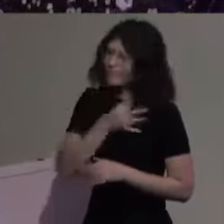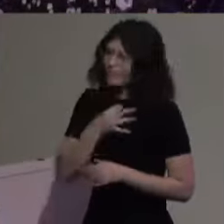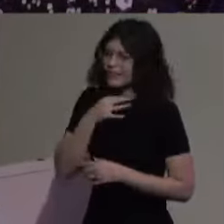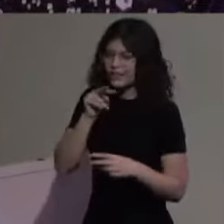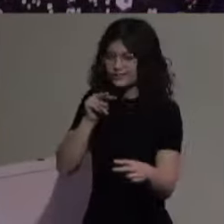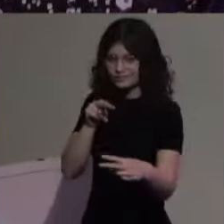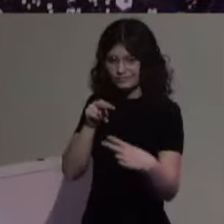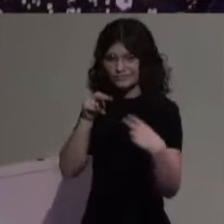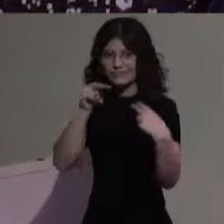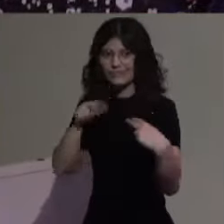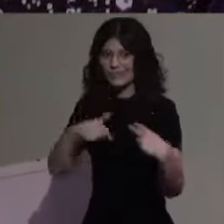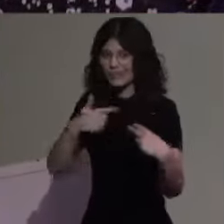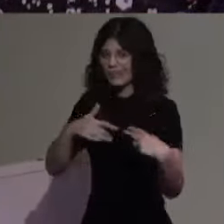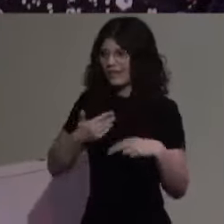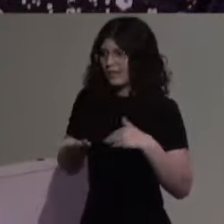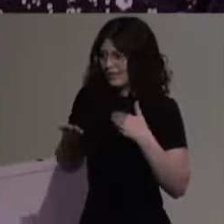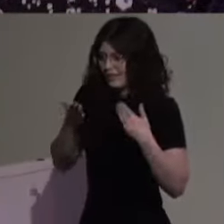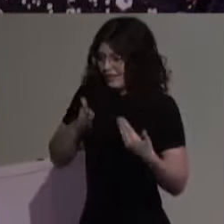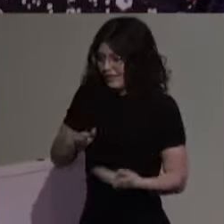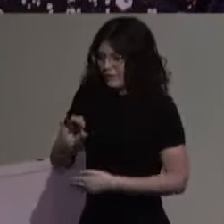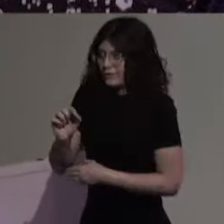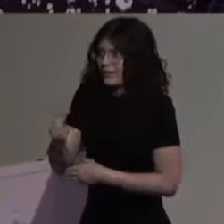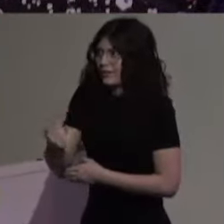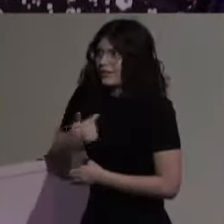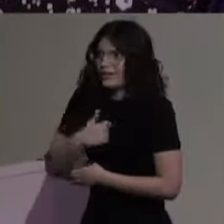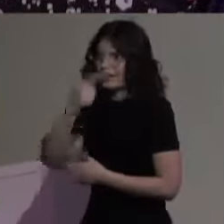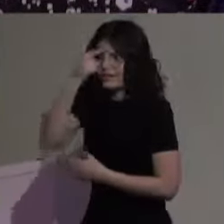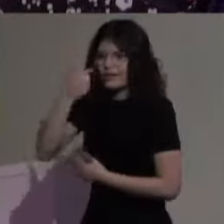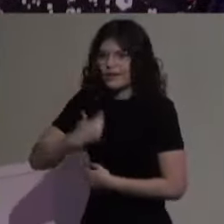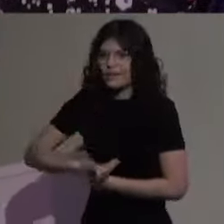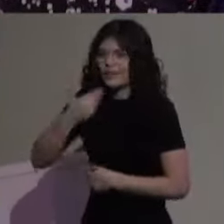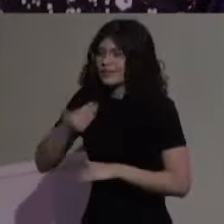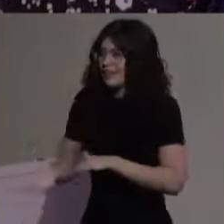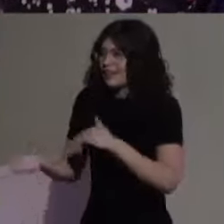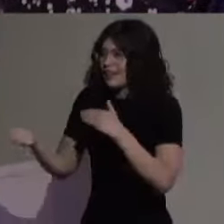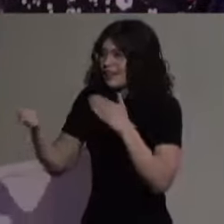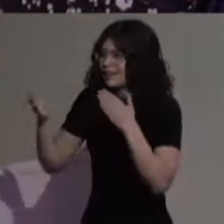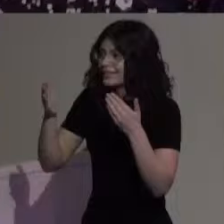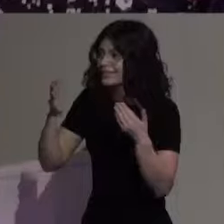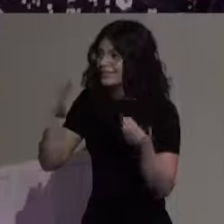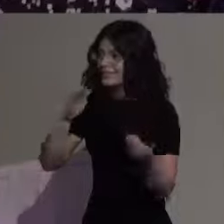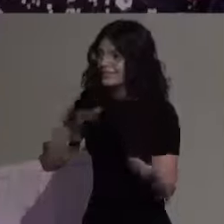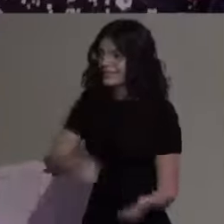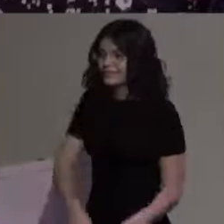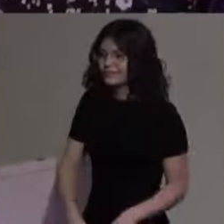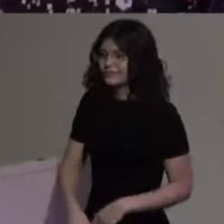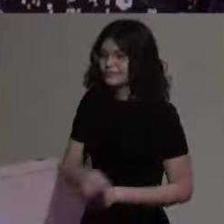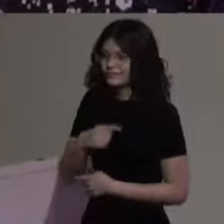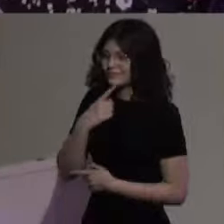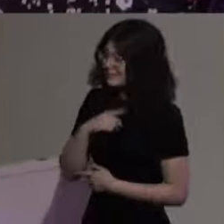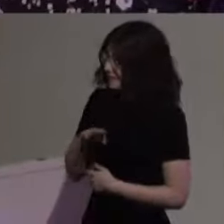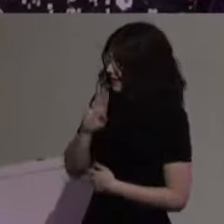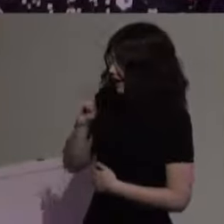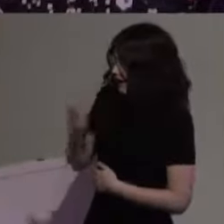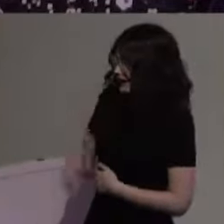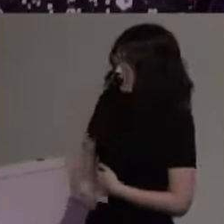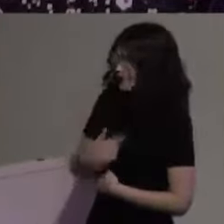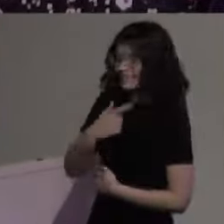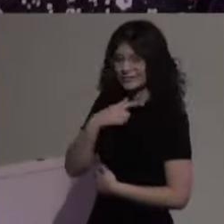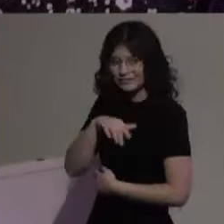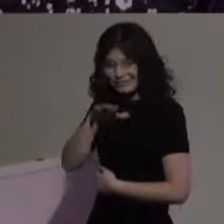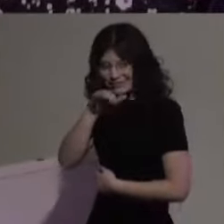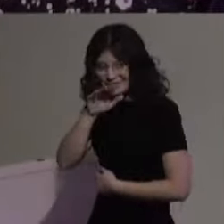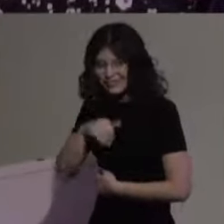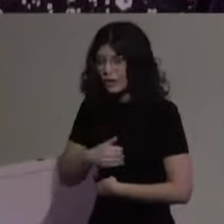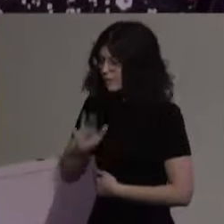glance you stared and I felt dead. Oh my God, I think I'm dying. You said, hey, and